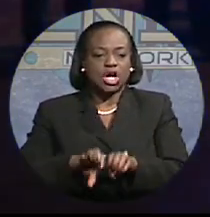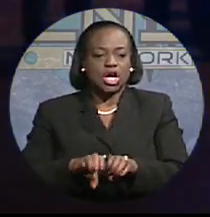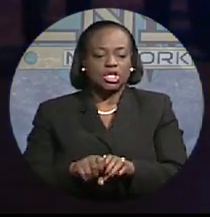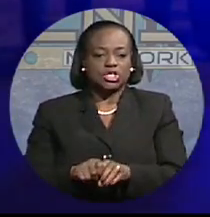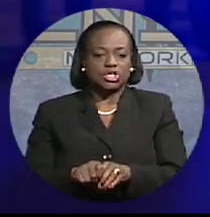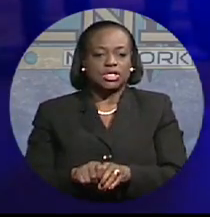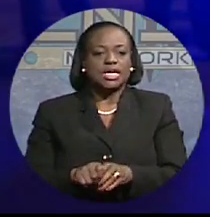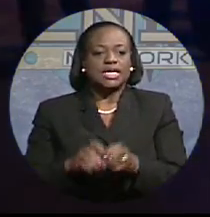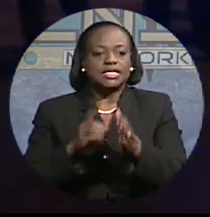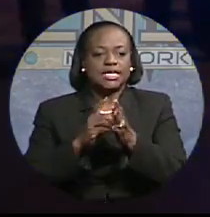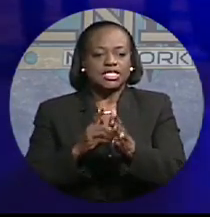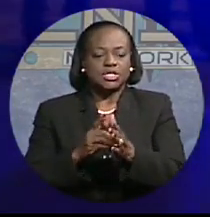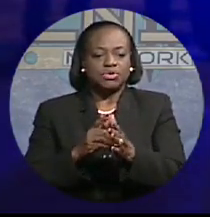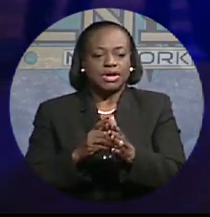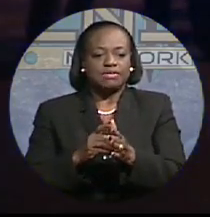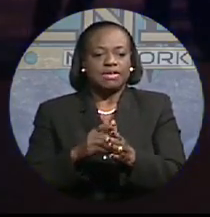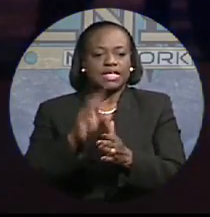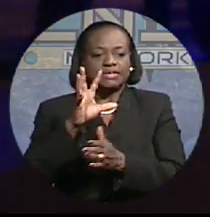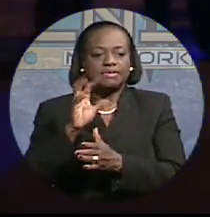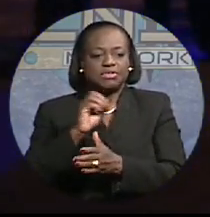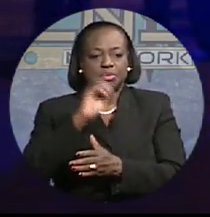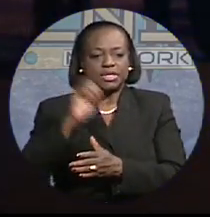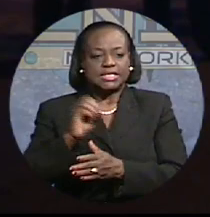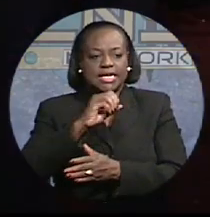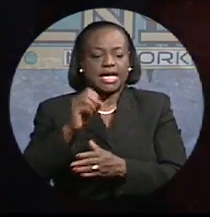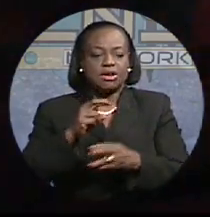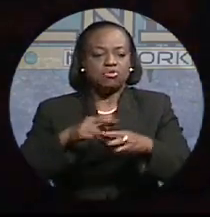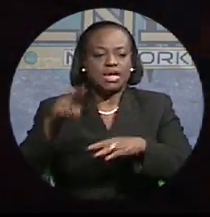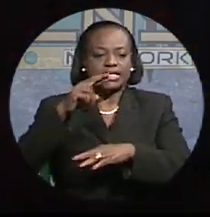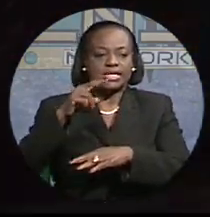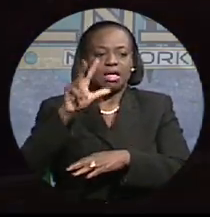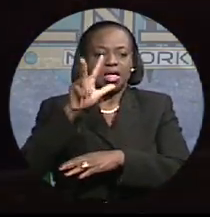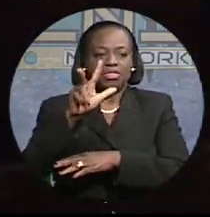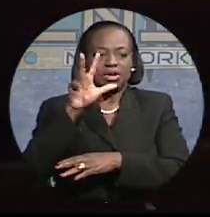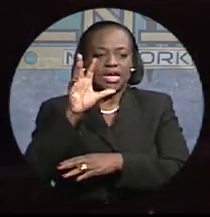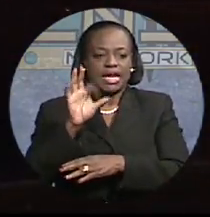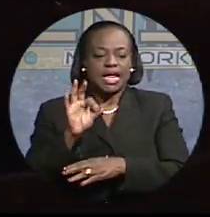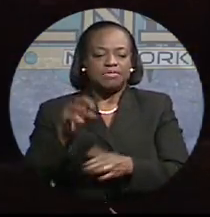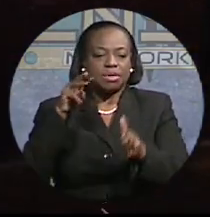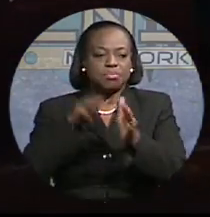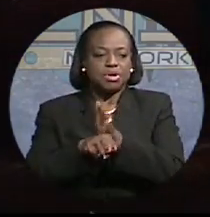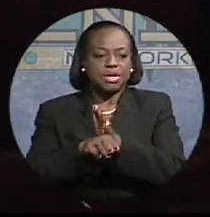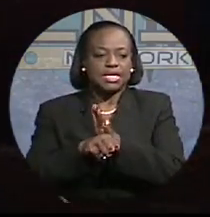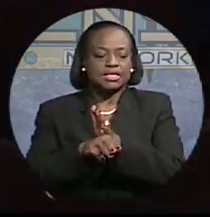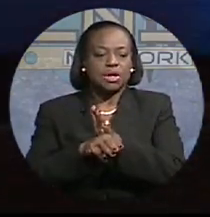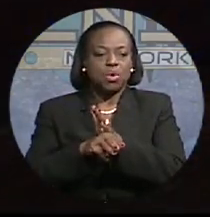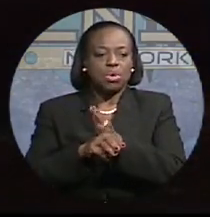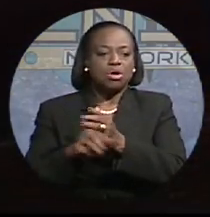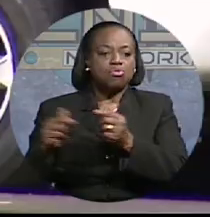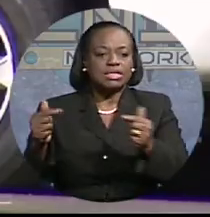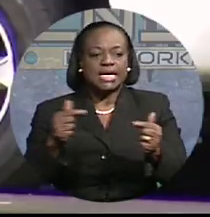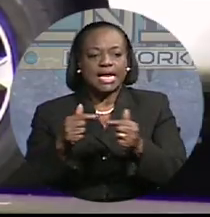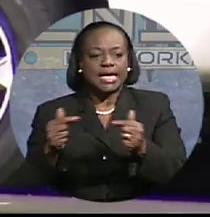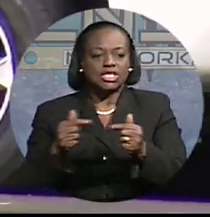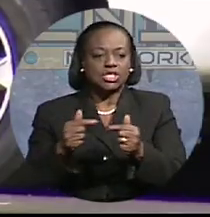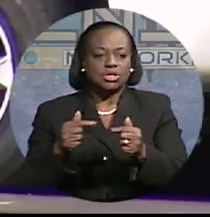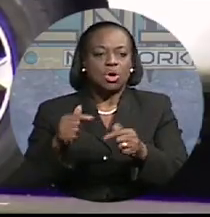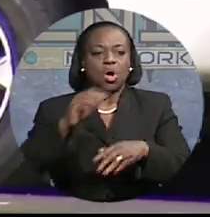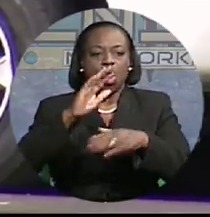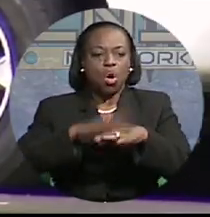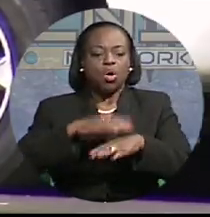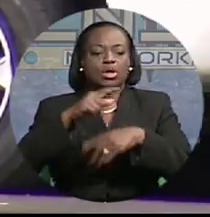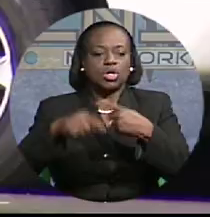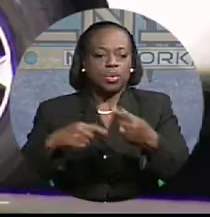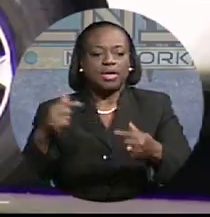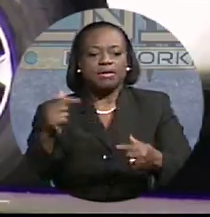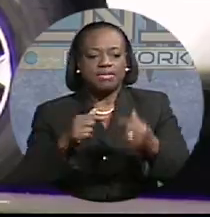of 51% and rising. Police also found out that 39 of the murder cases were retaliation as a result of ongoing feuds,